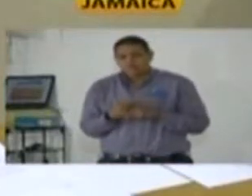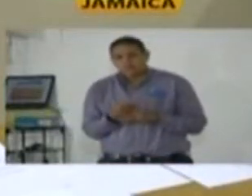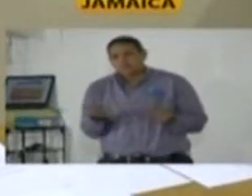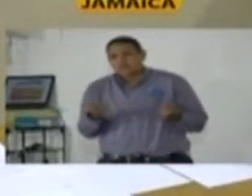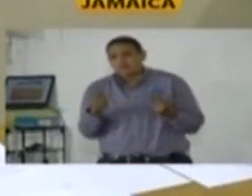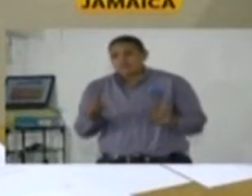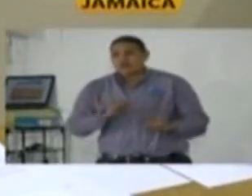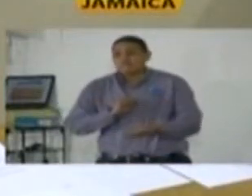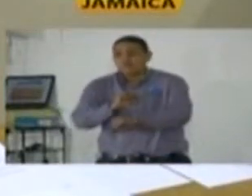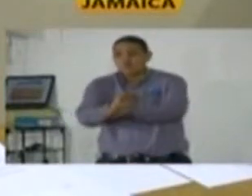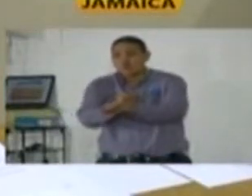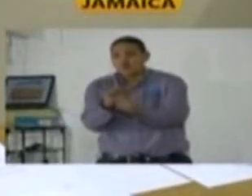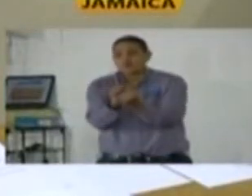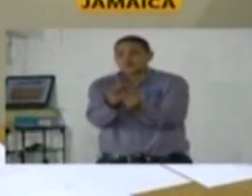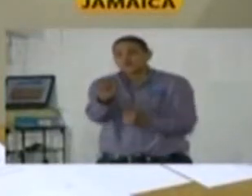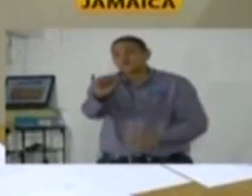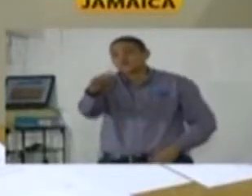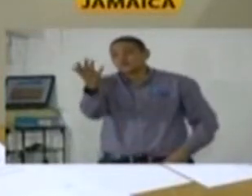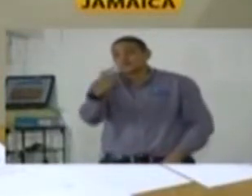working as well